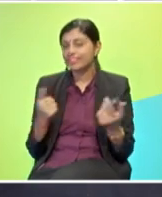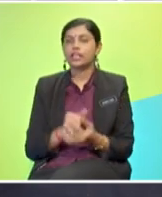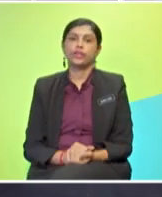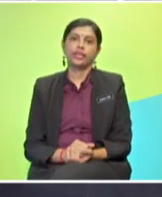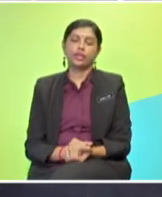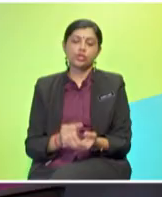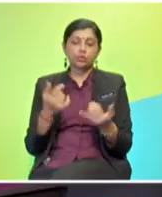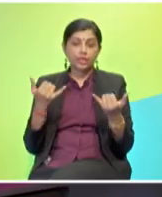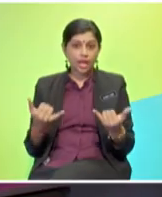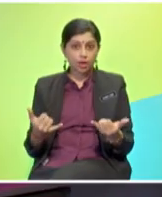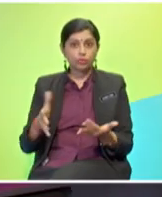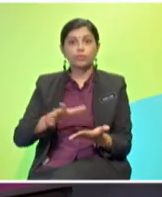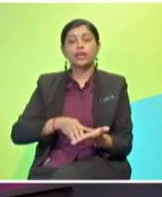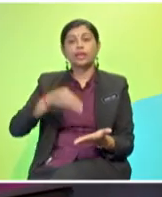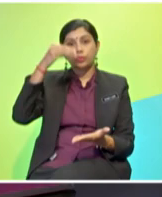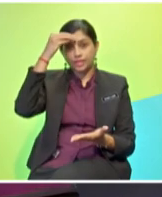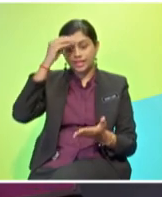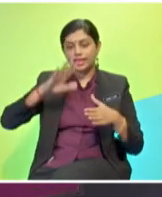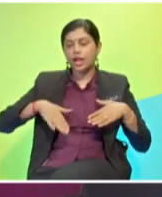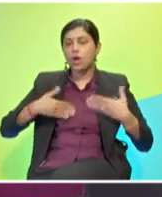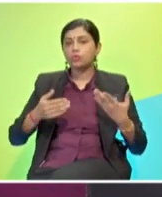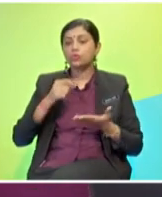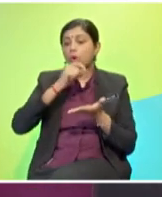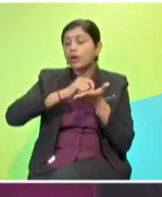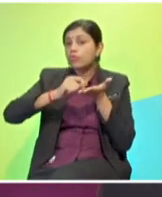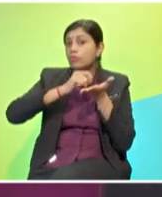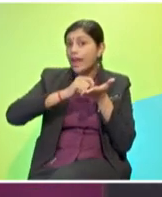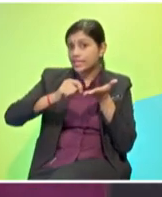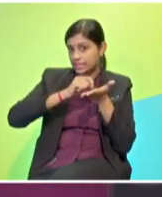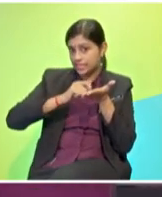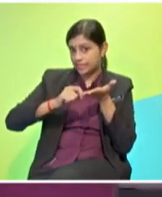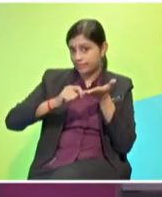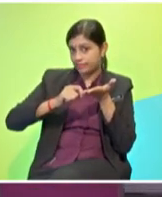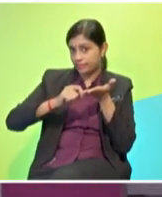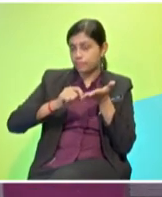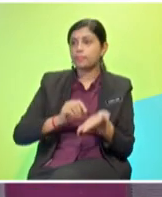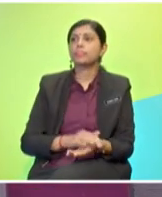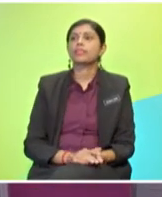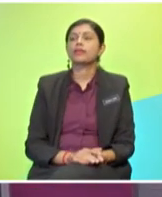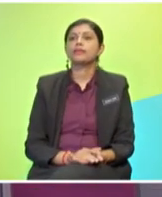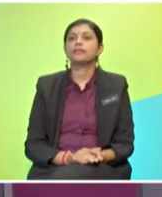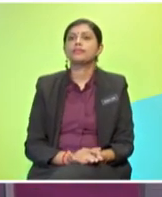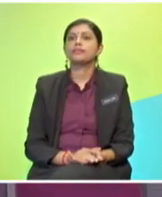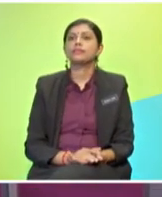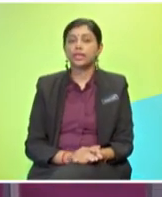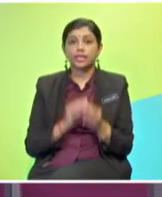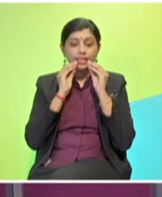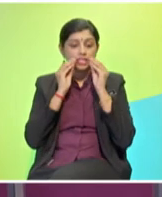in this session, we are going to write the words. Okay, fine. I will show you how to write the